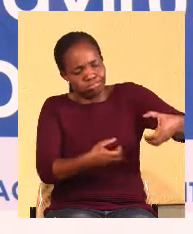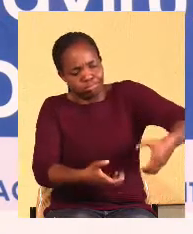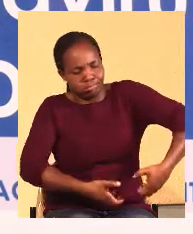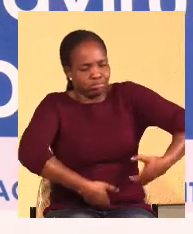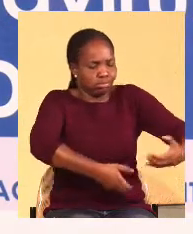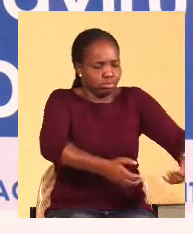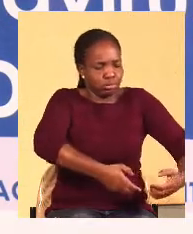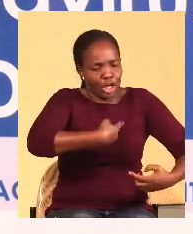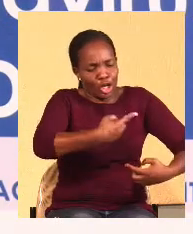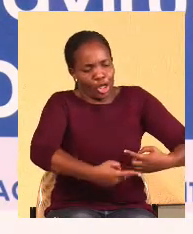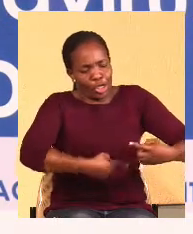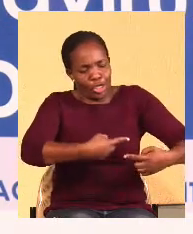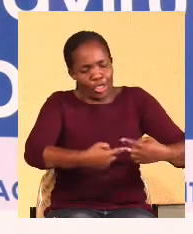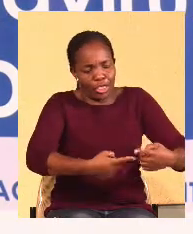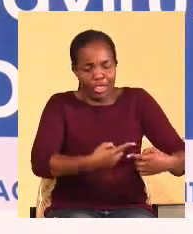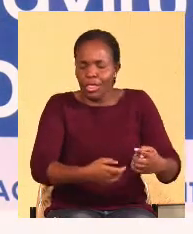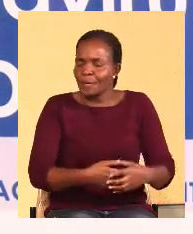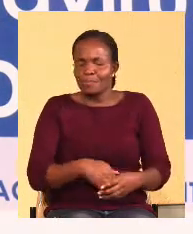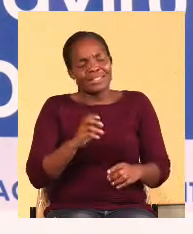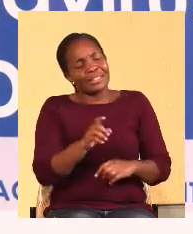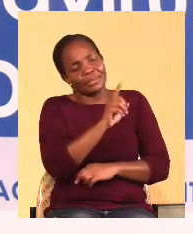Mr. Mbandeka, I just wanted to know,